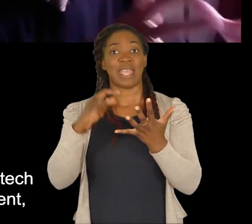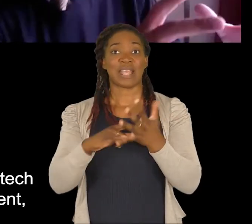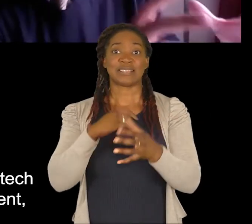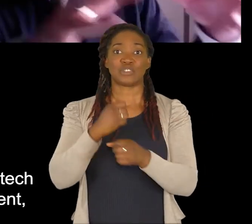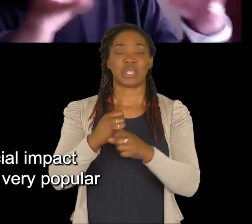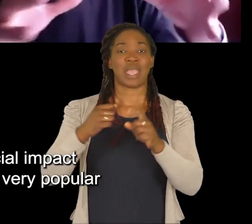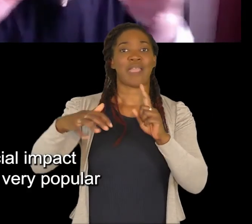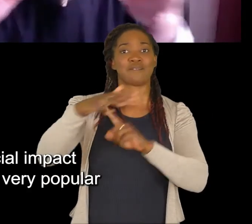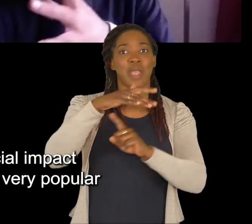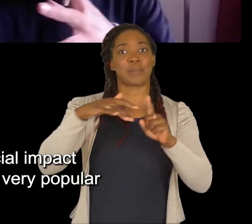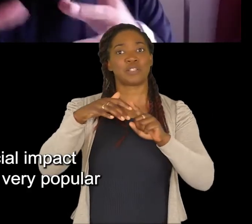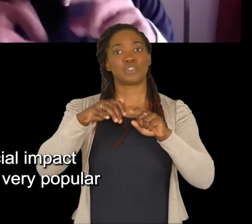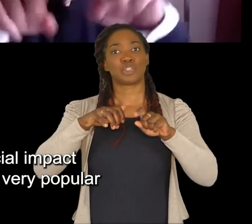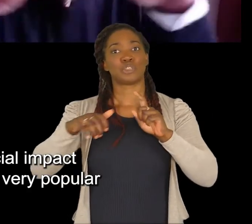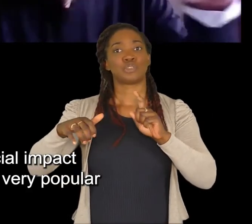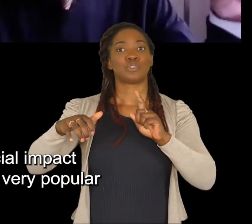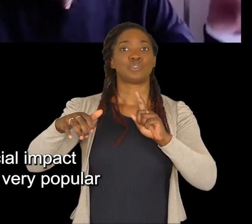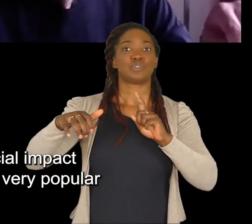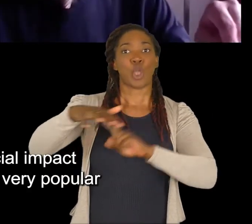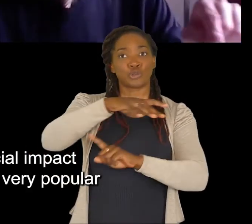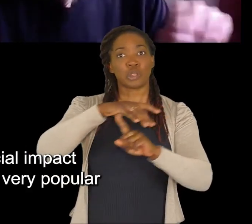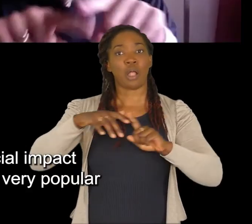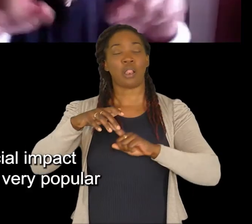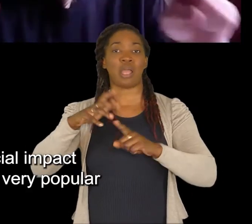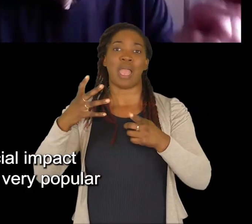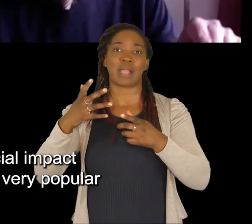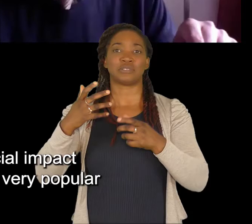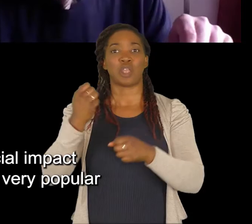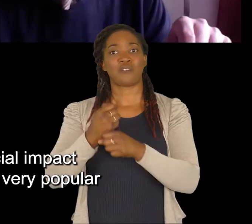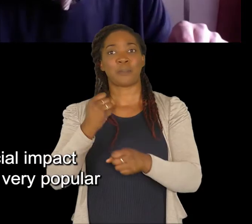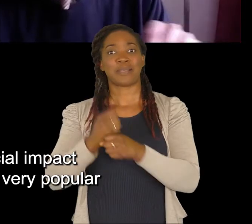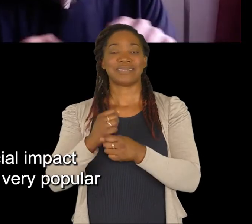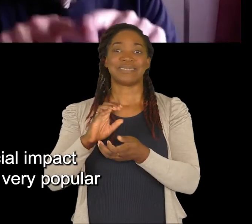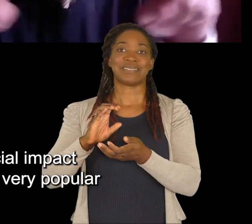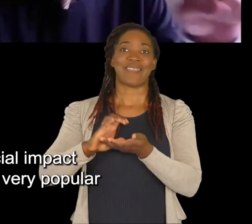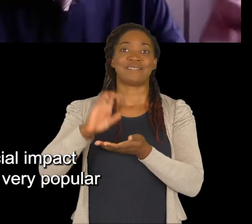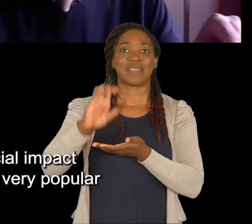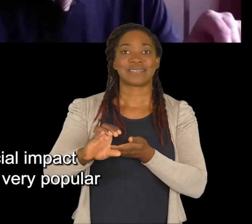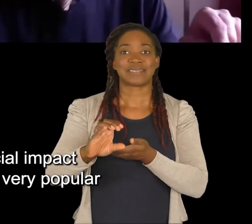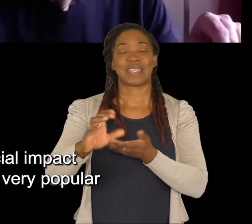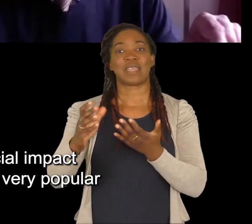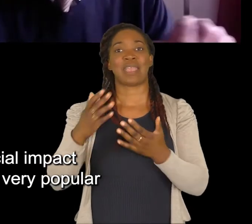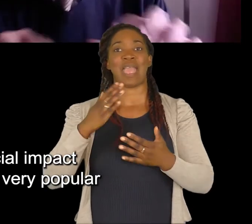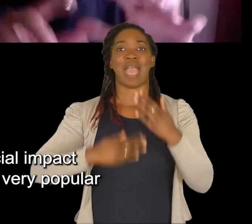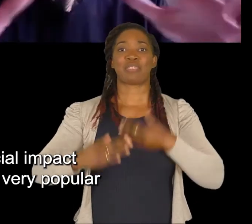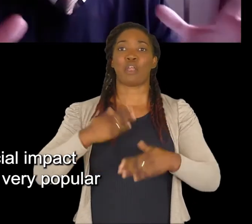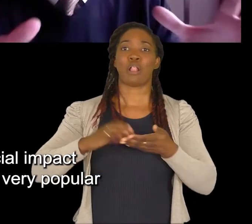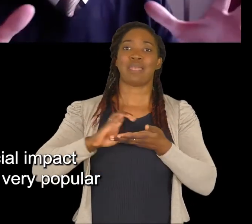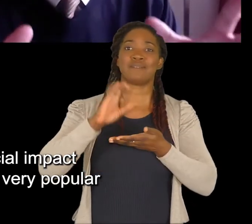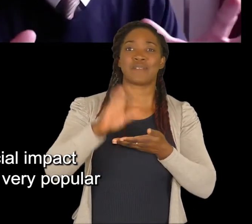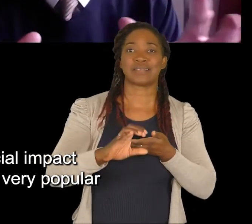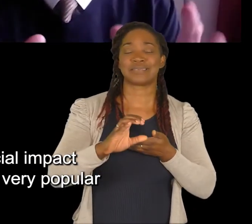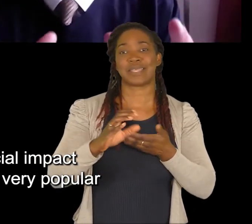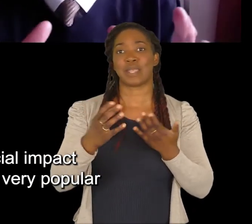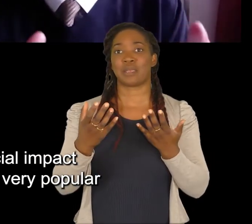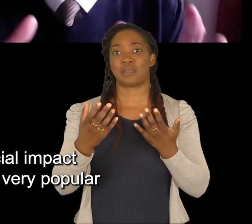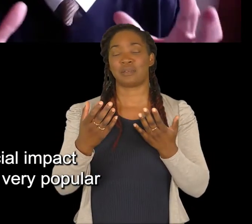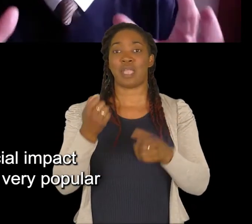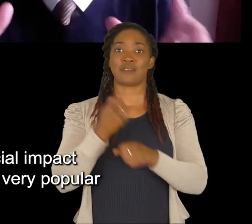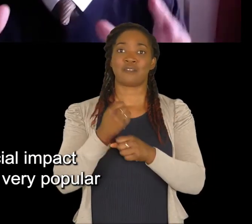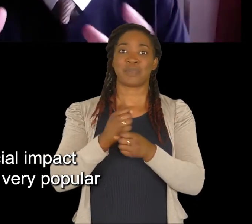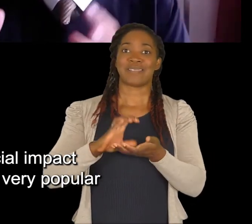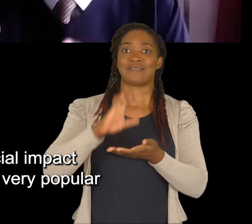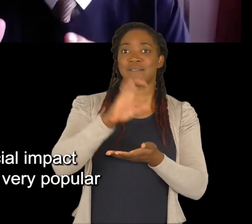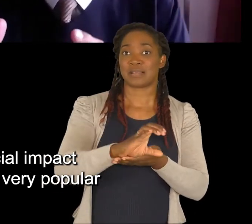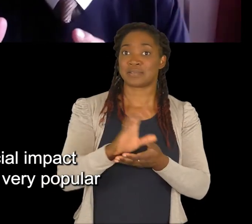you know, environment, social and governance investing, ethical investing, social impact investing, these are all areas that are